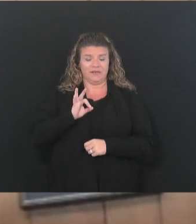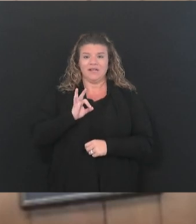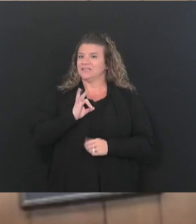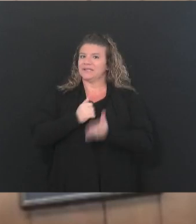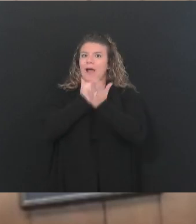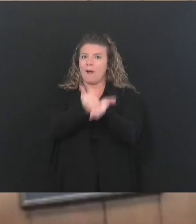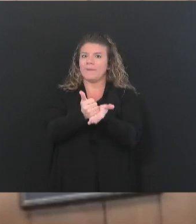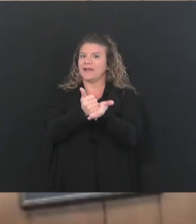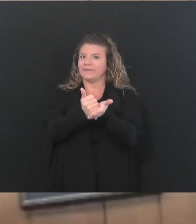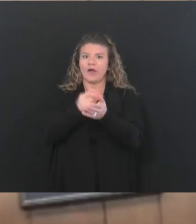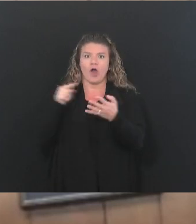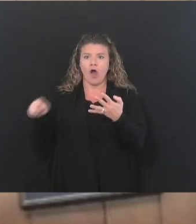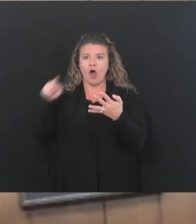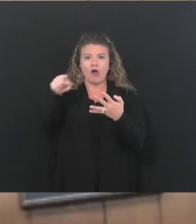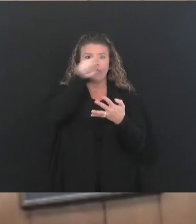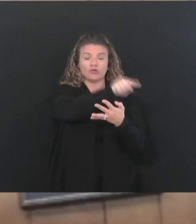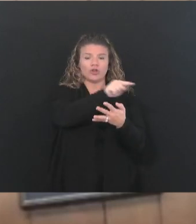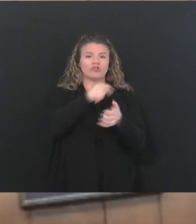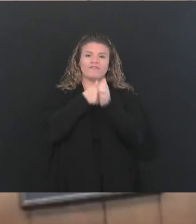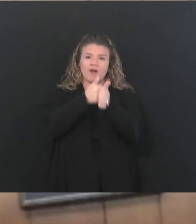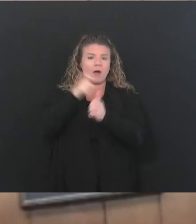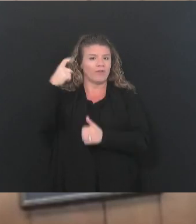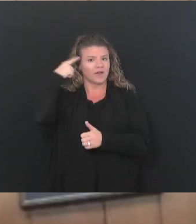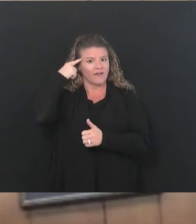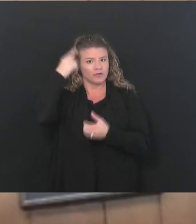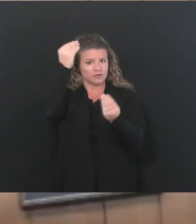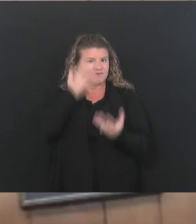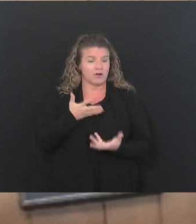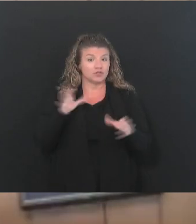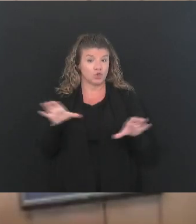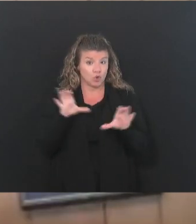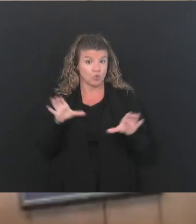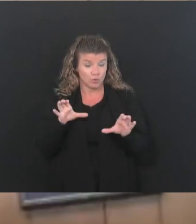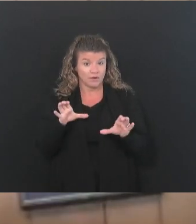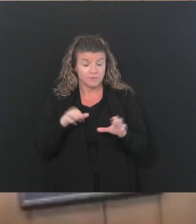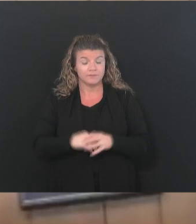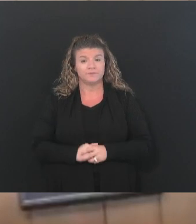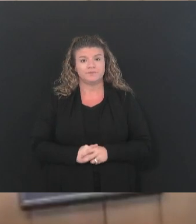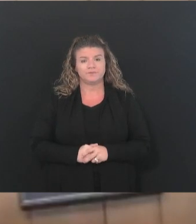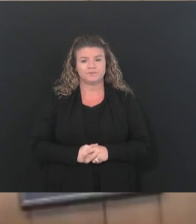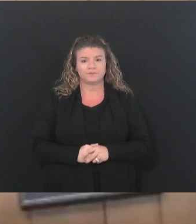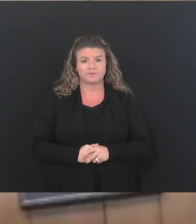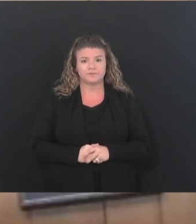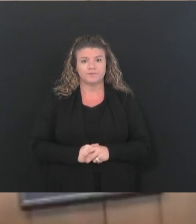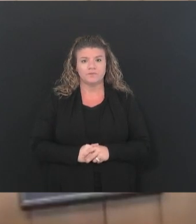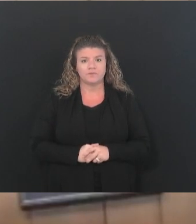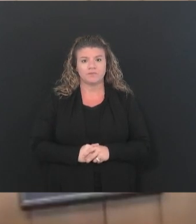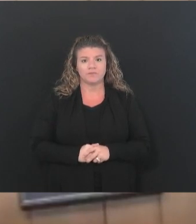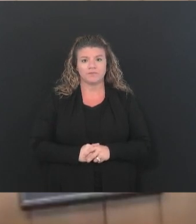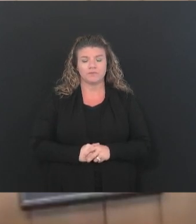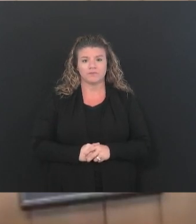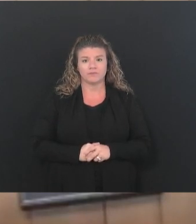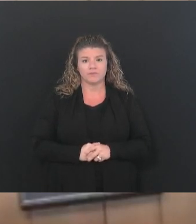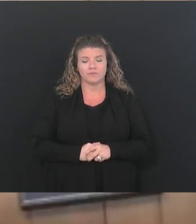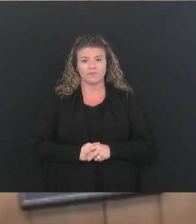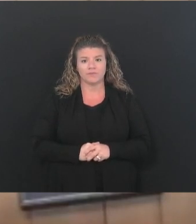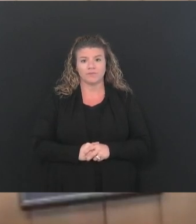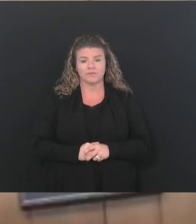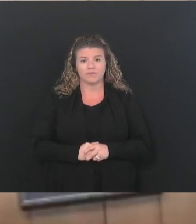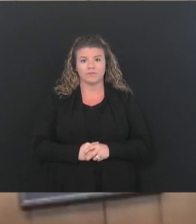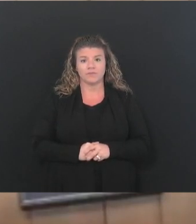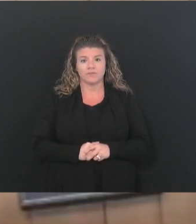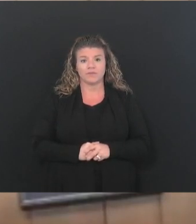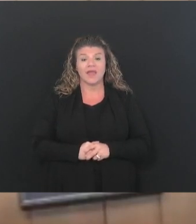to address the directives that the governor's laid out for us. In addition, I think it's important for us to understand that we continue to